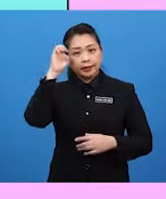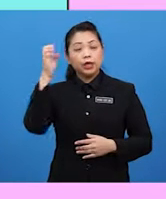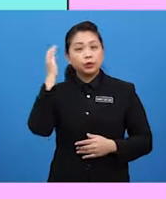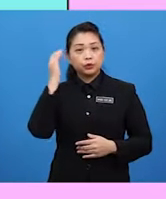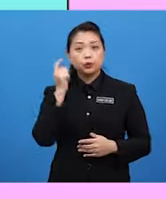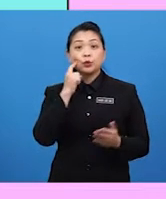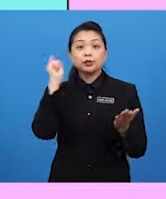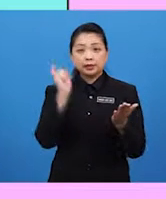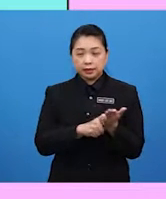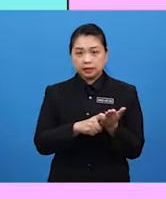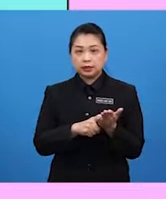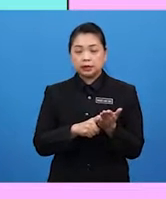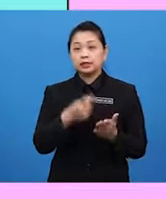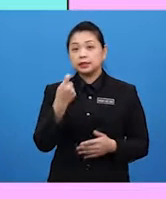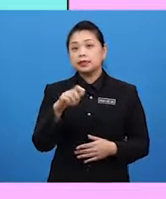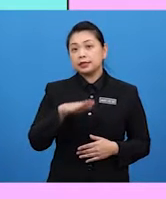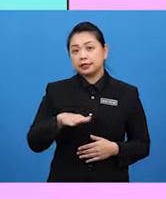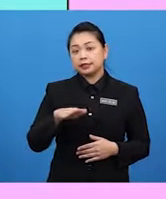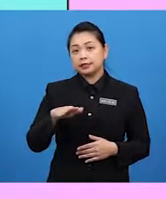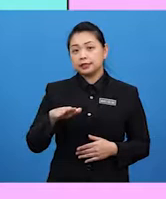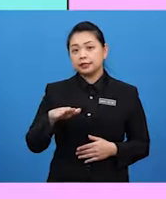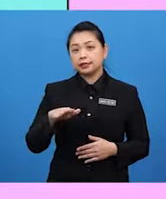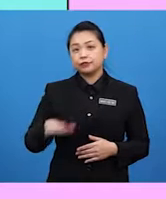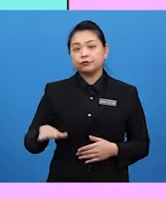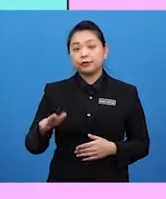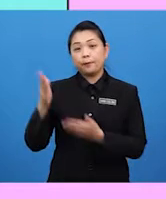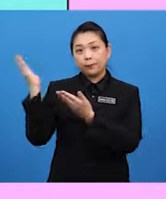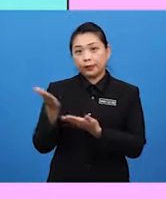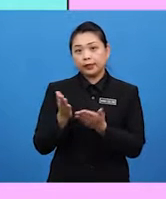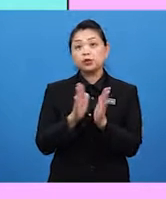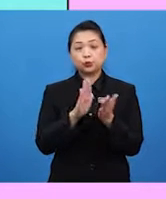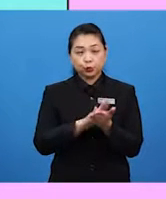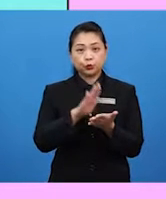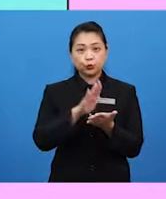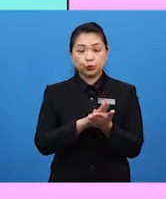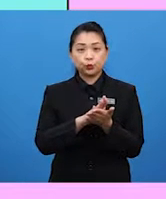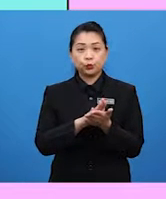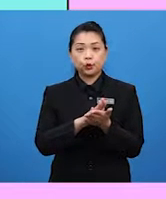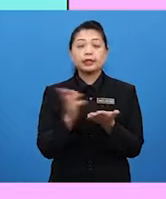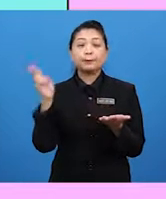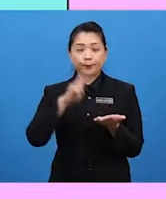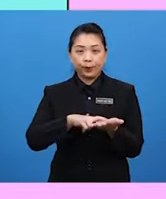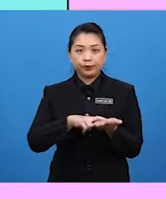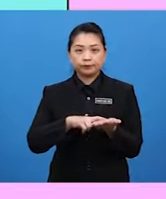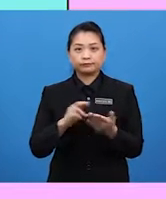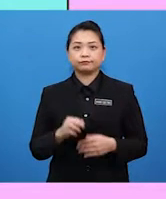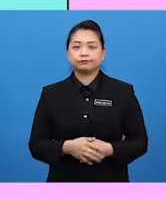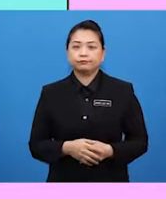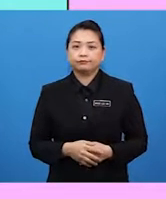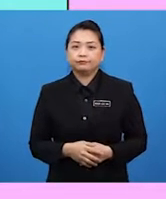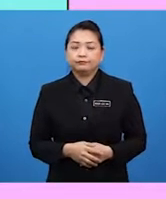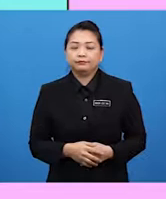his school progress report, which must have been filled with bad grades.